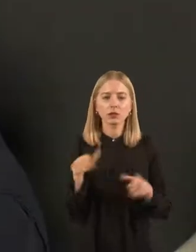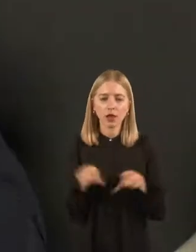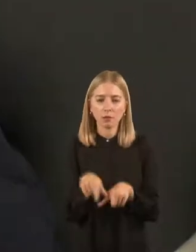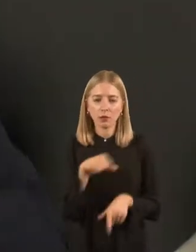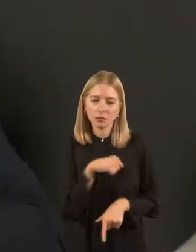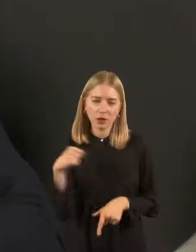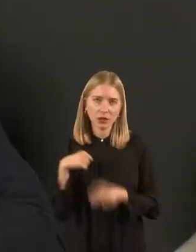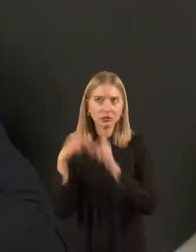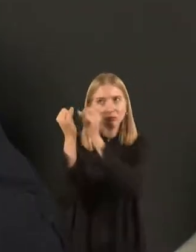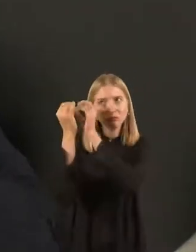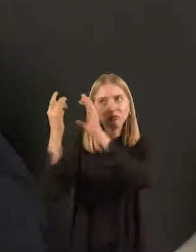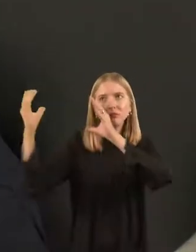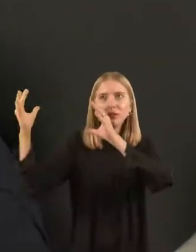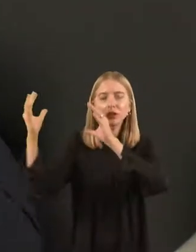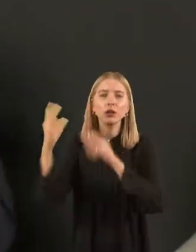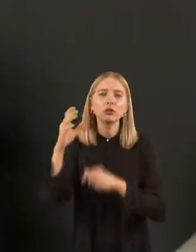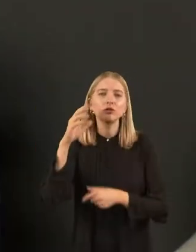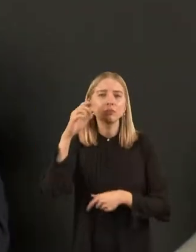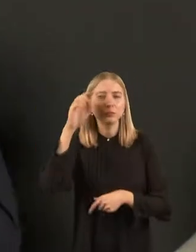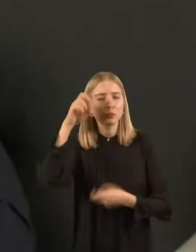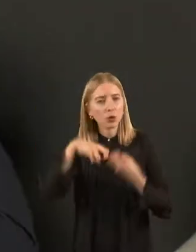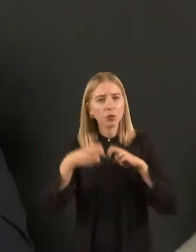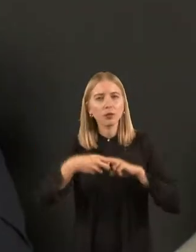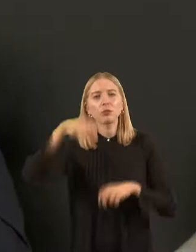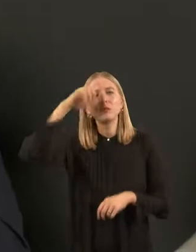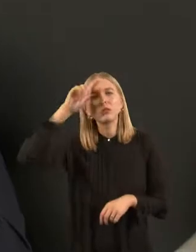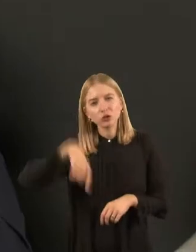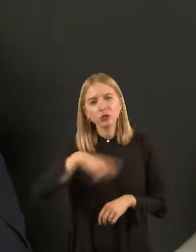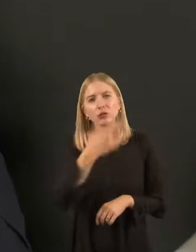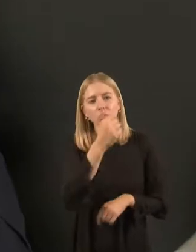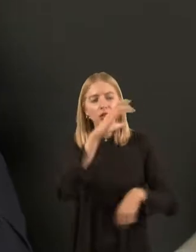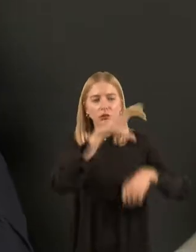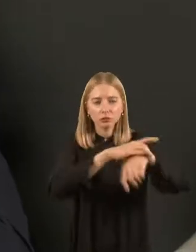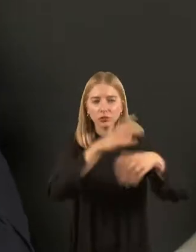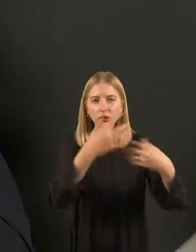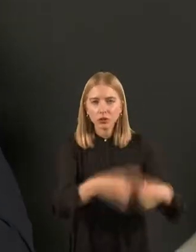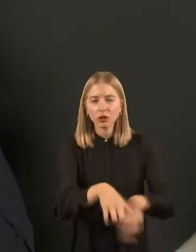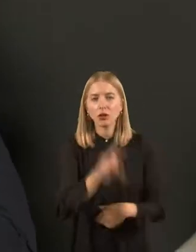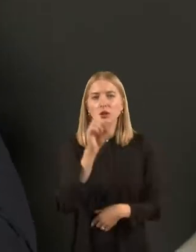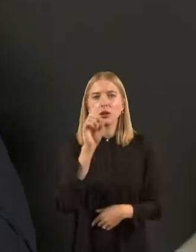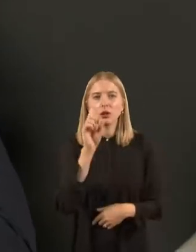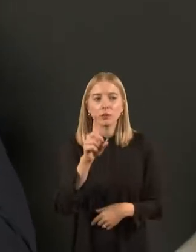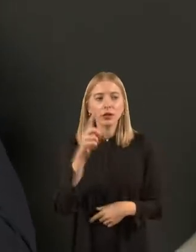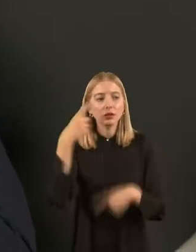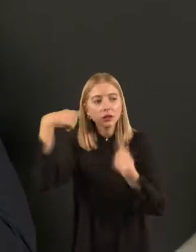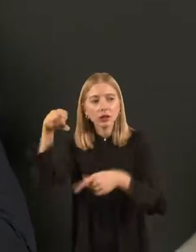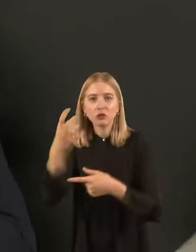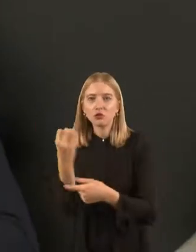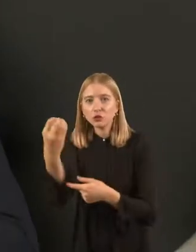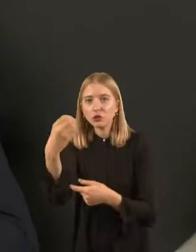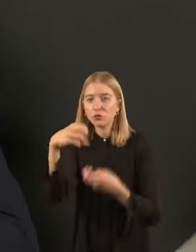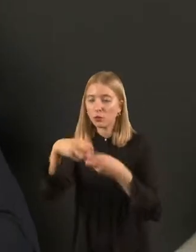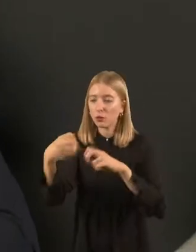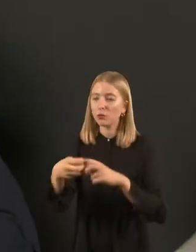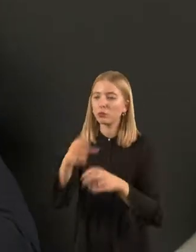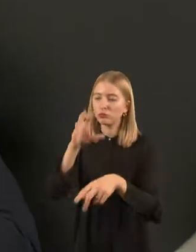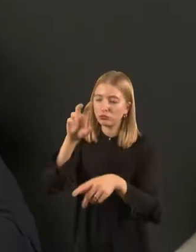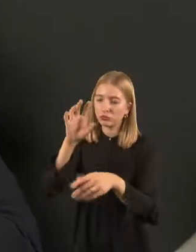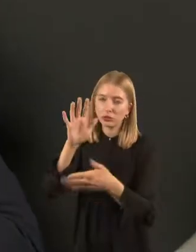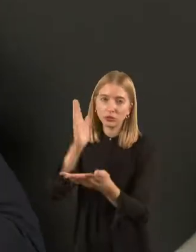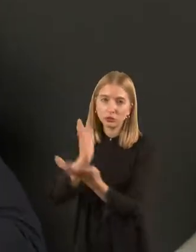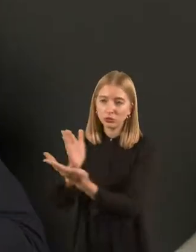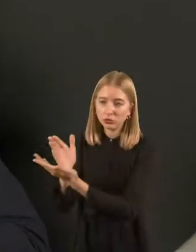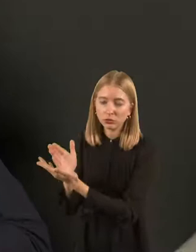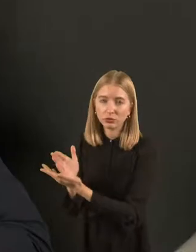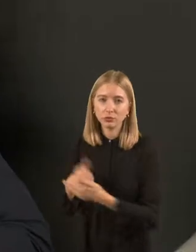dust roads. Well, we all live in our own bubbles. We try to solve our own